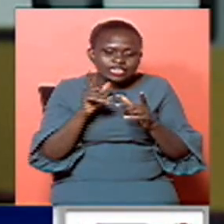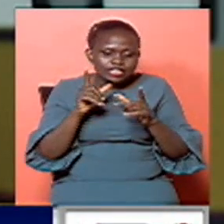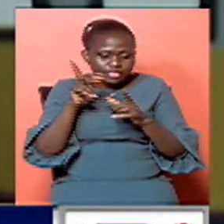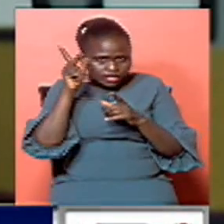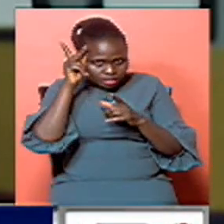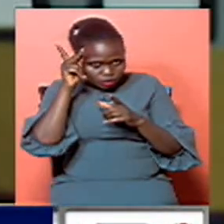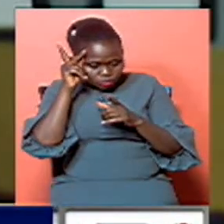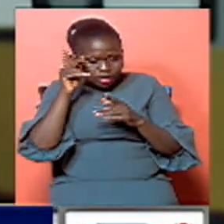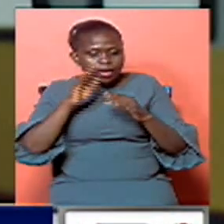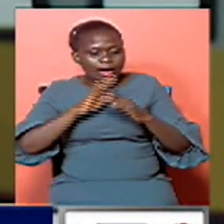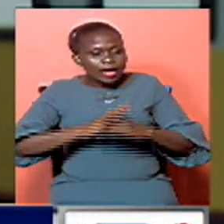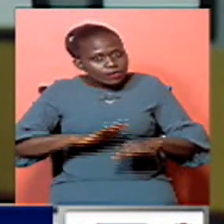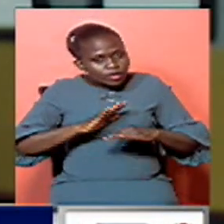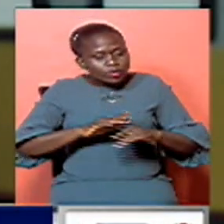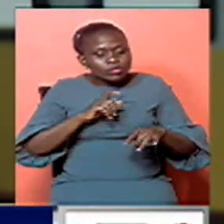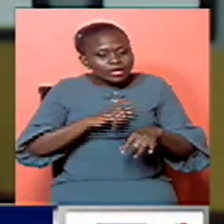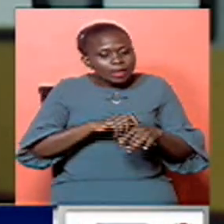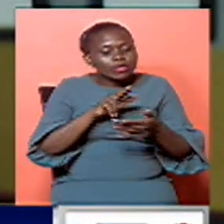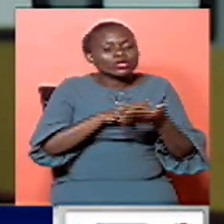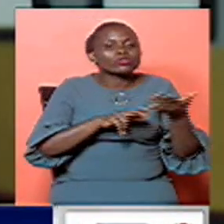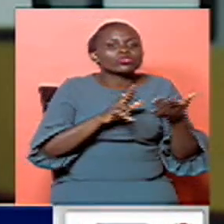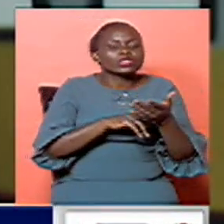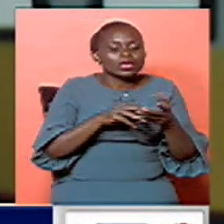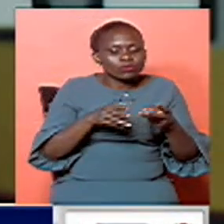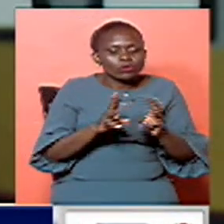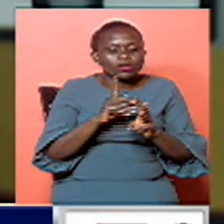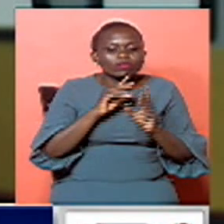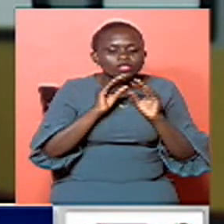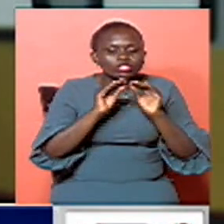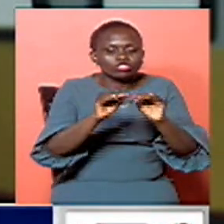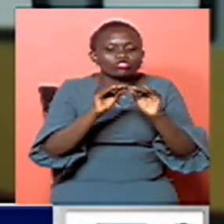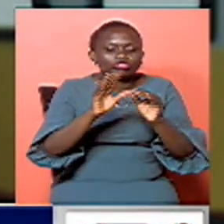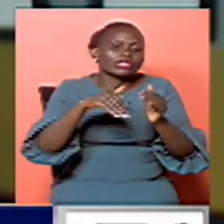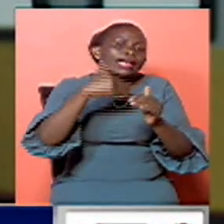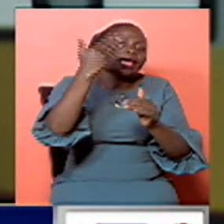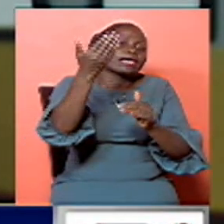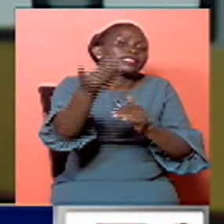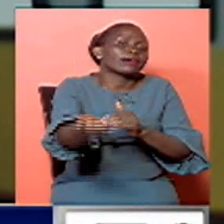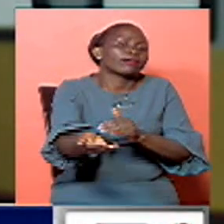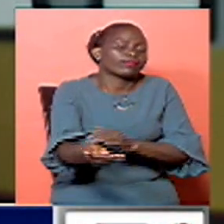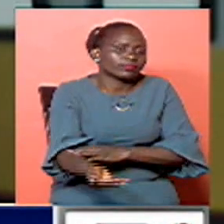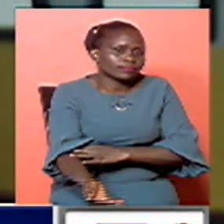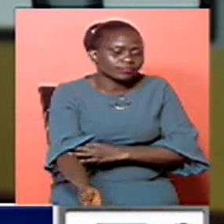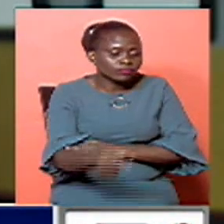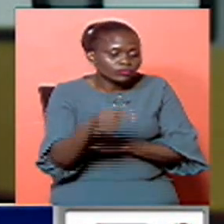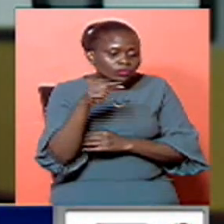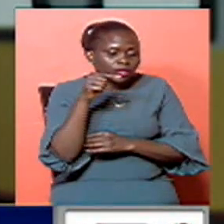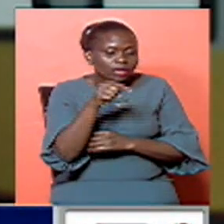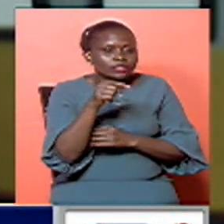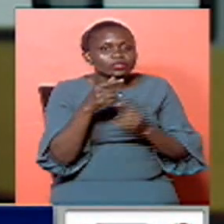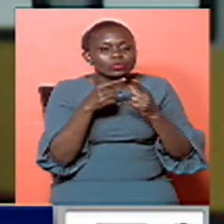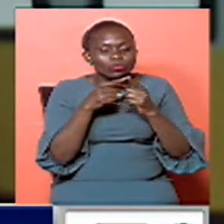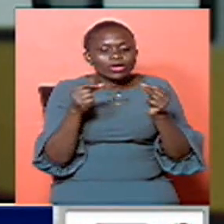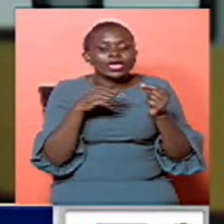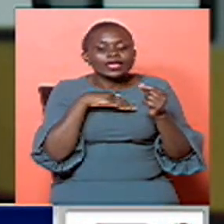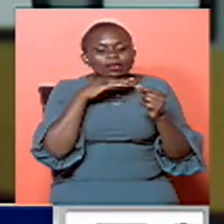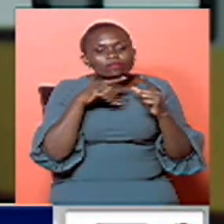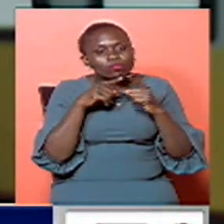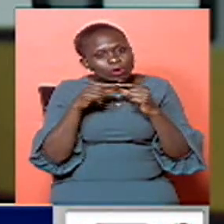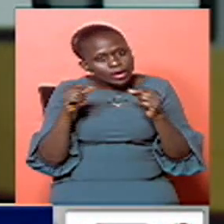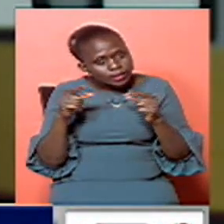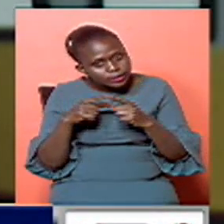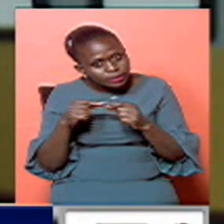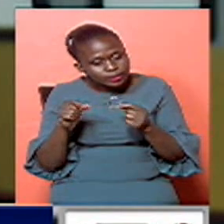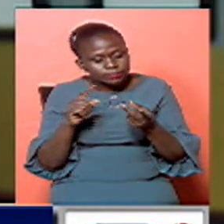be comfortable when they use them as a medium of instruction for you. And that is the vocabulary. You have enough